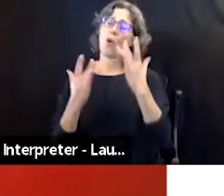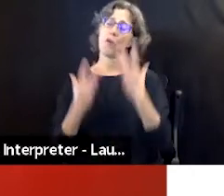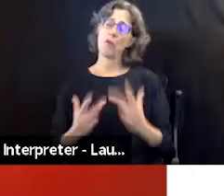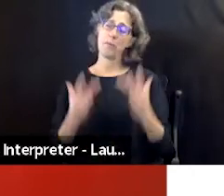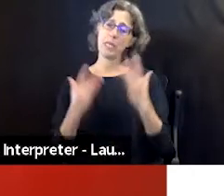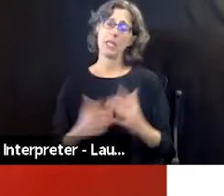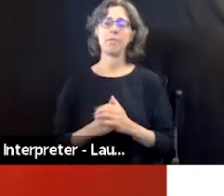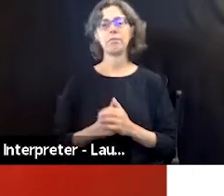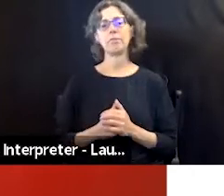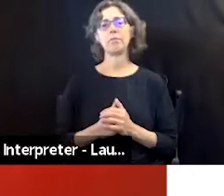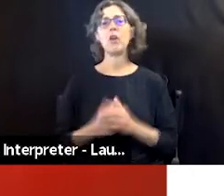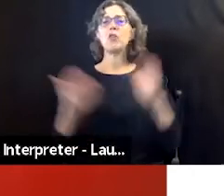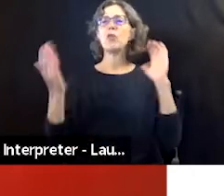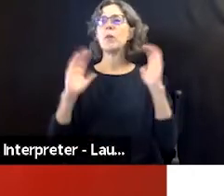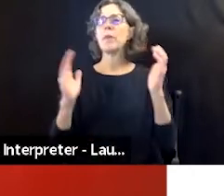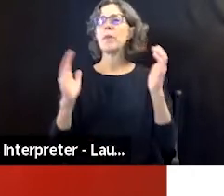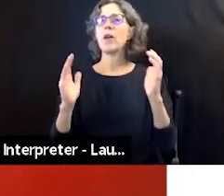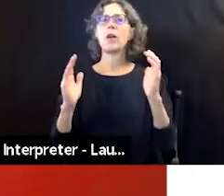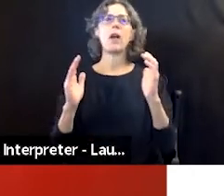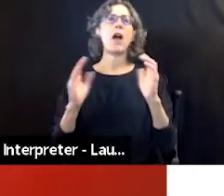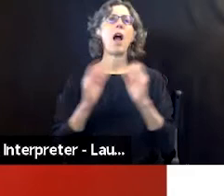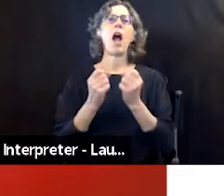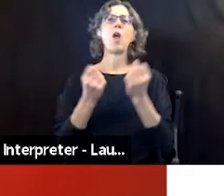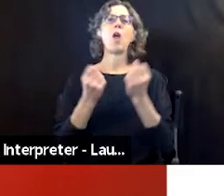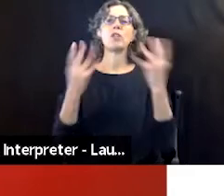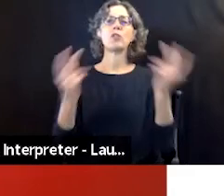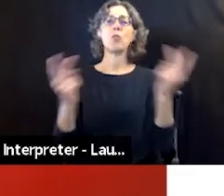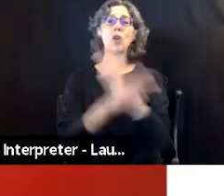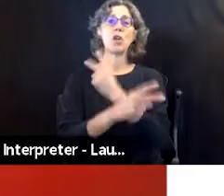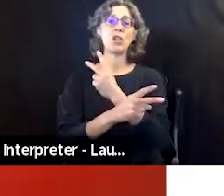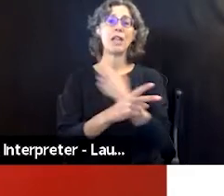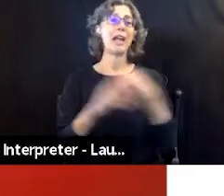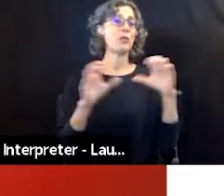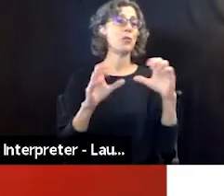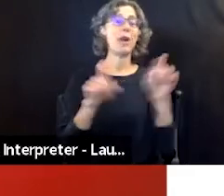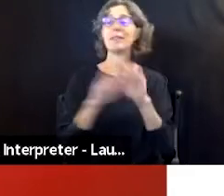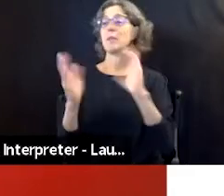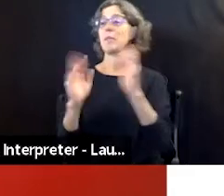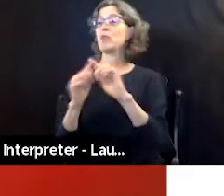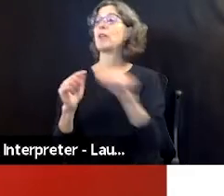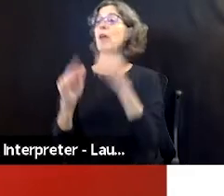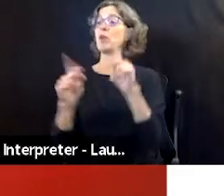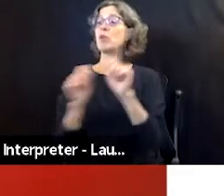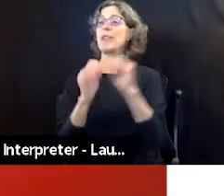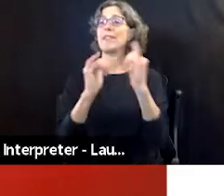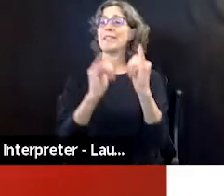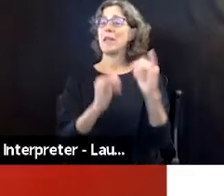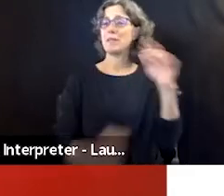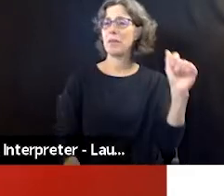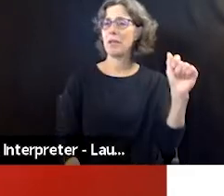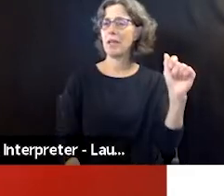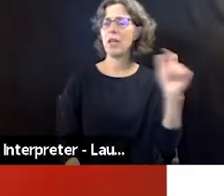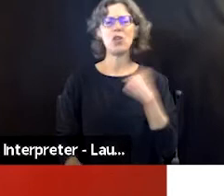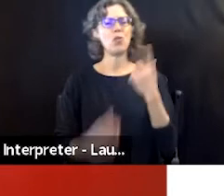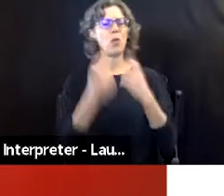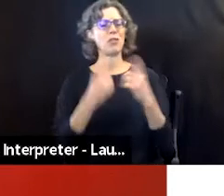You compare how much worse I am doing than someone else with my same disability. You question why I would need